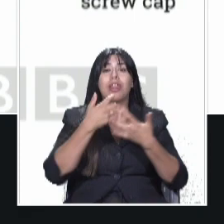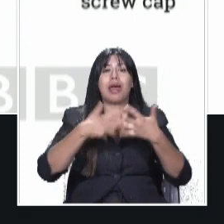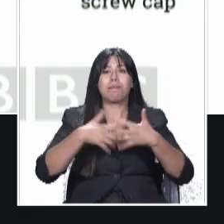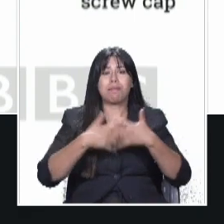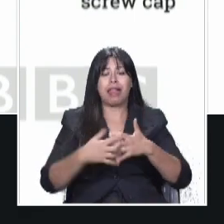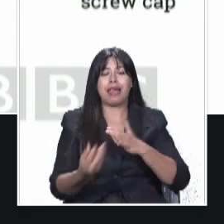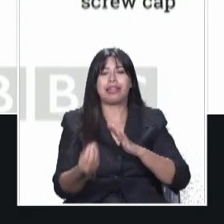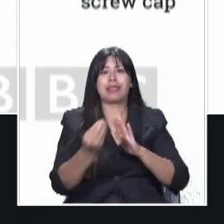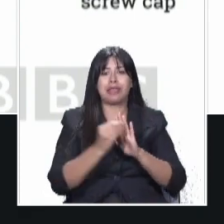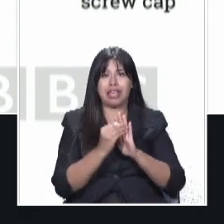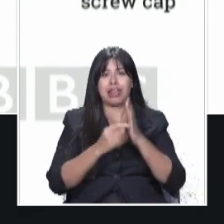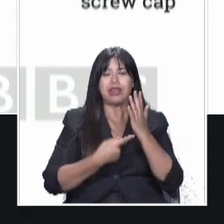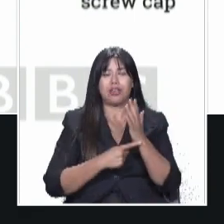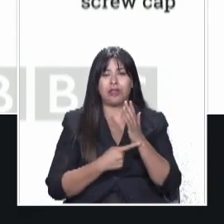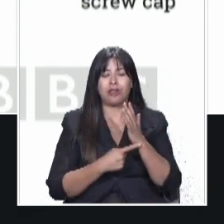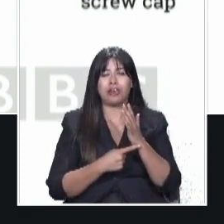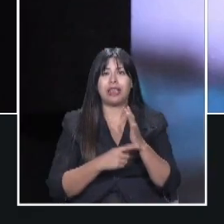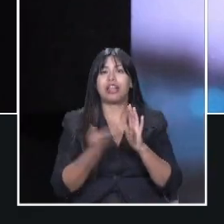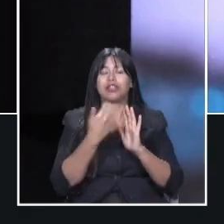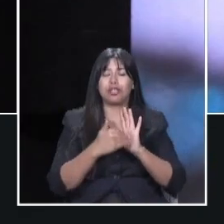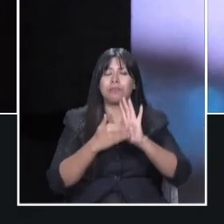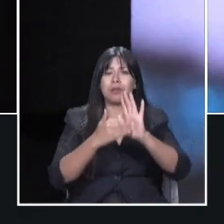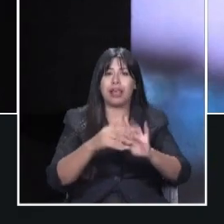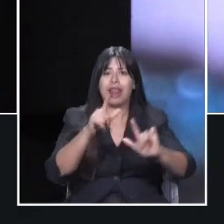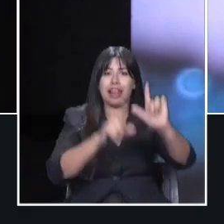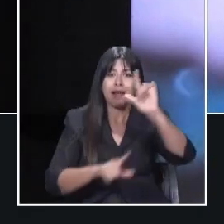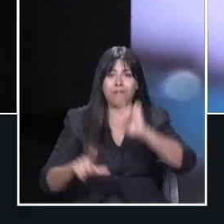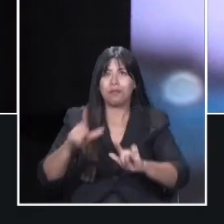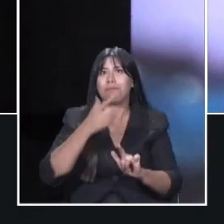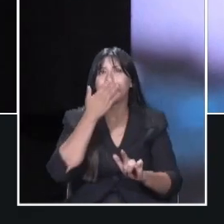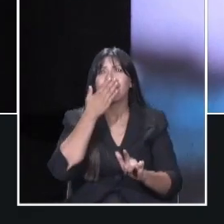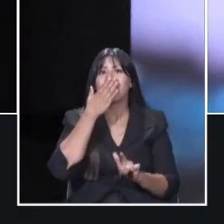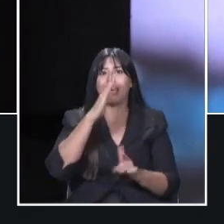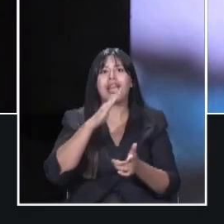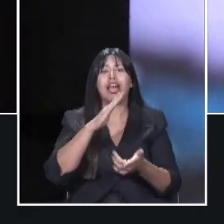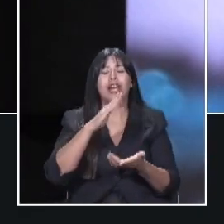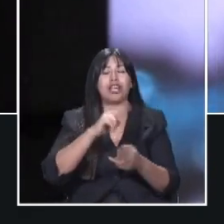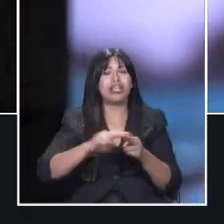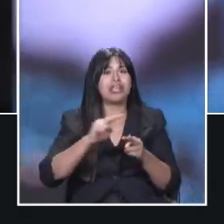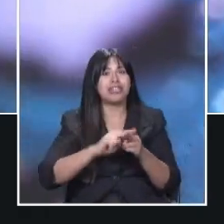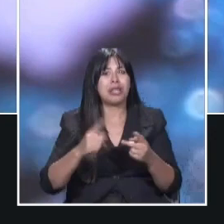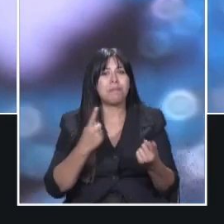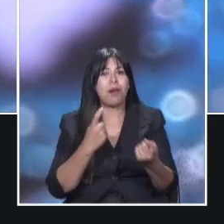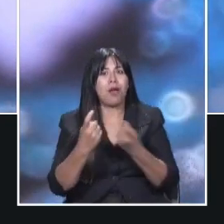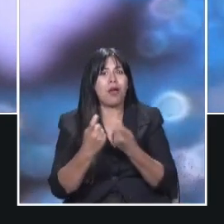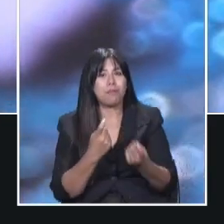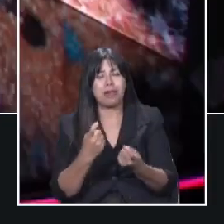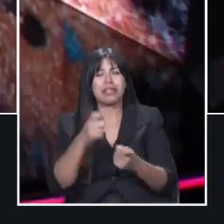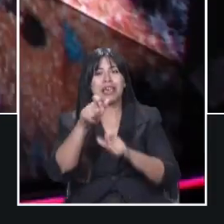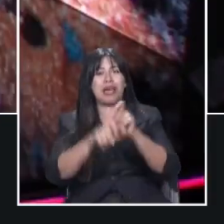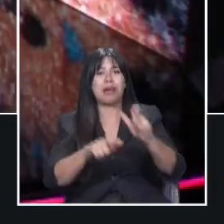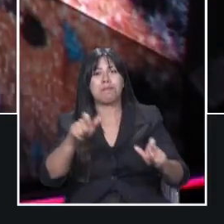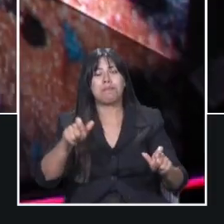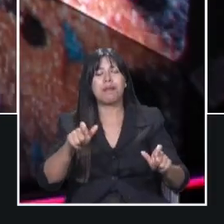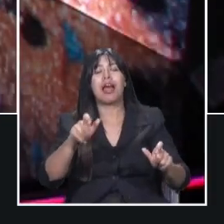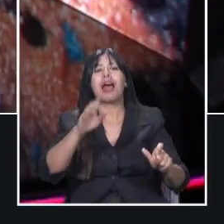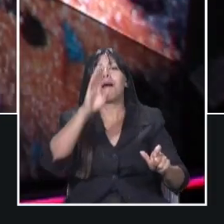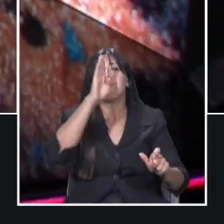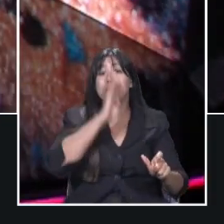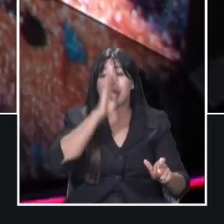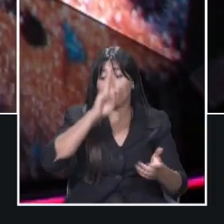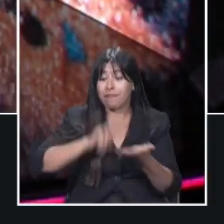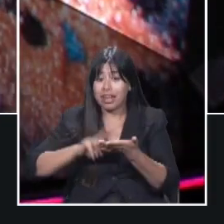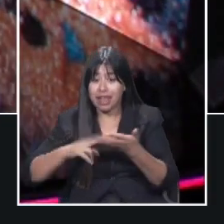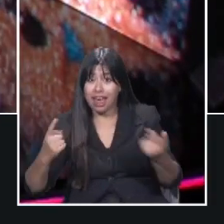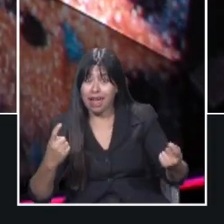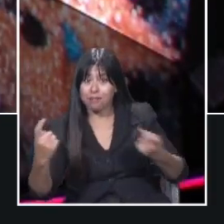do a competition head-to-head with the dog, with the actual dog. Out of 114 trials with